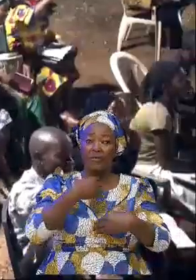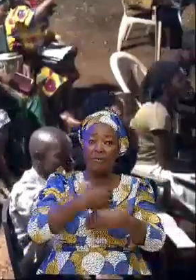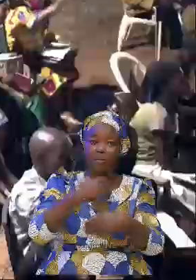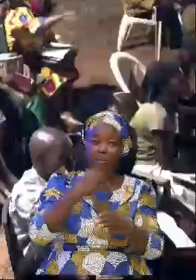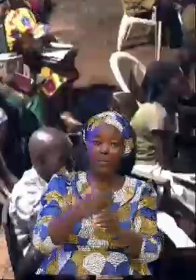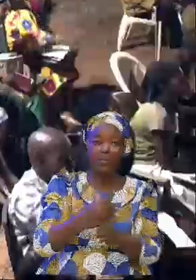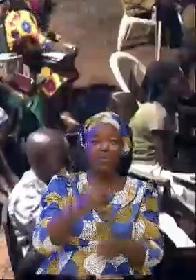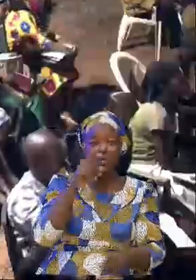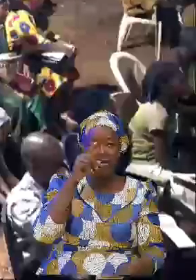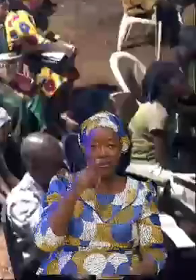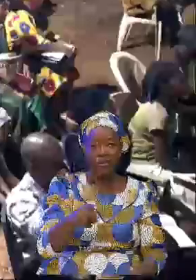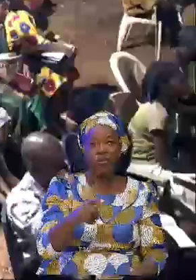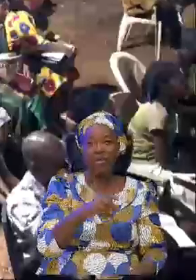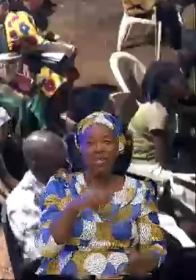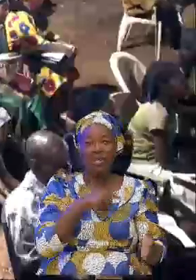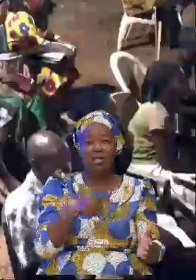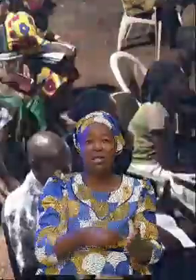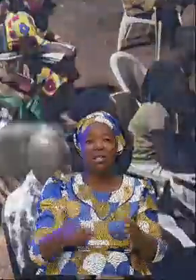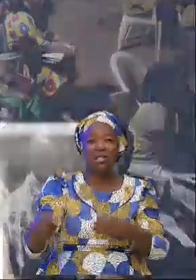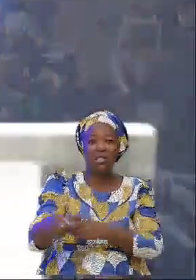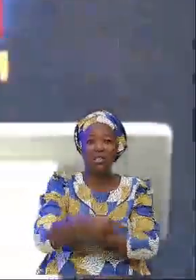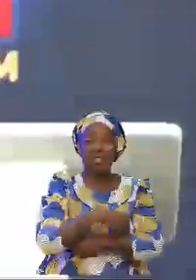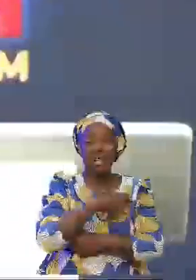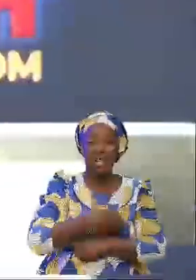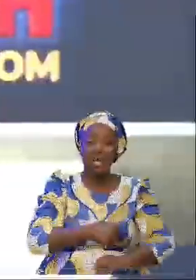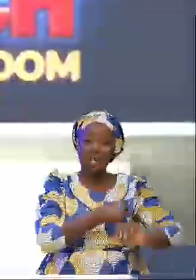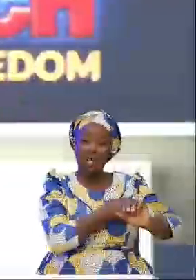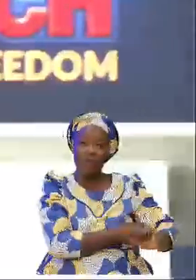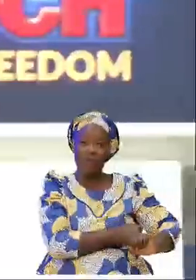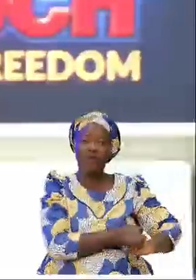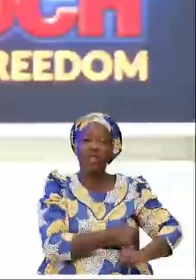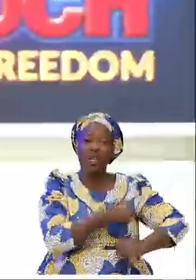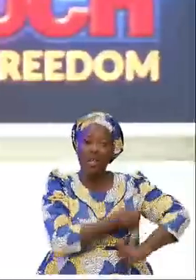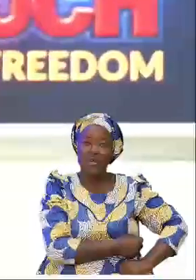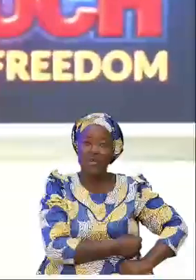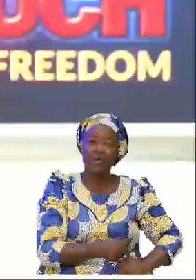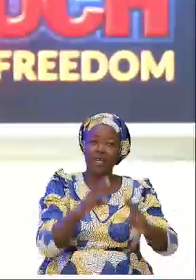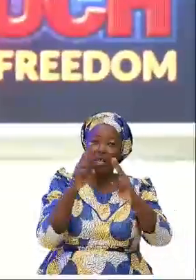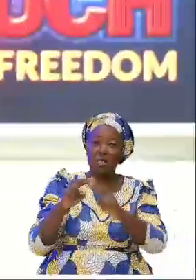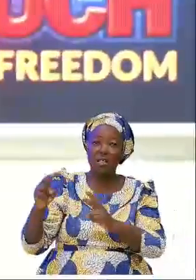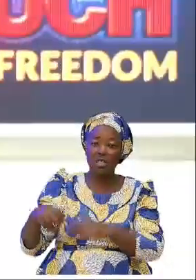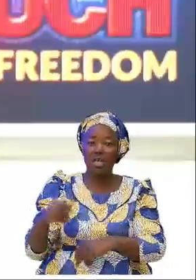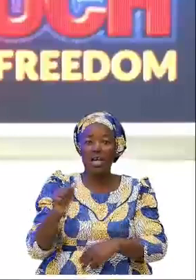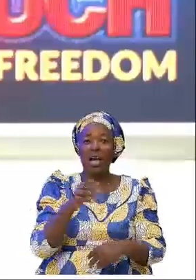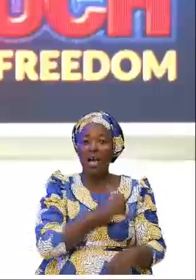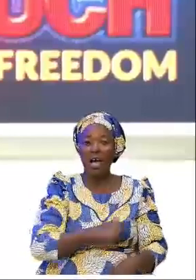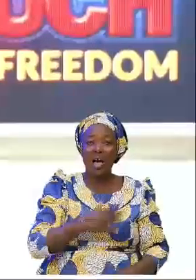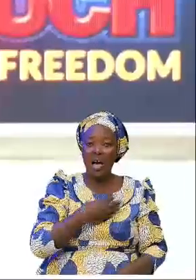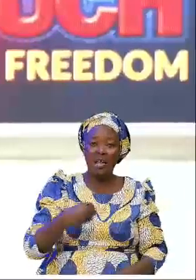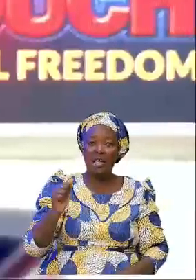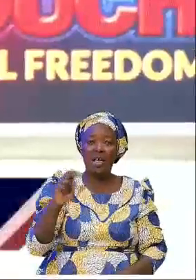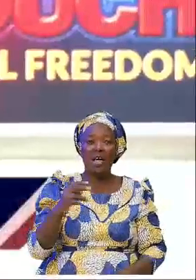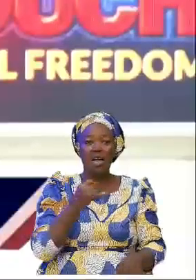For behold, I have made thee this day a defense